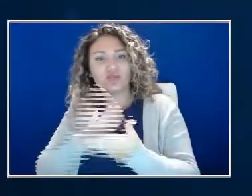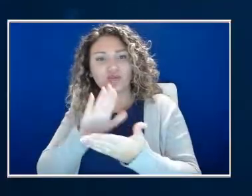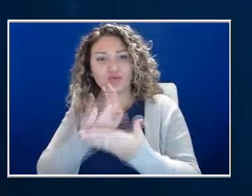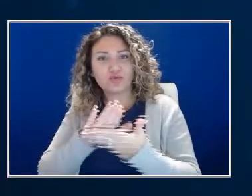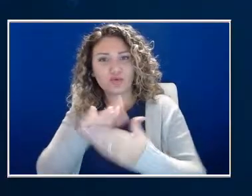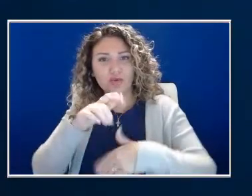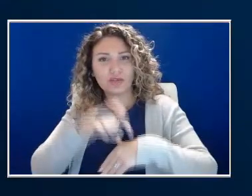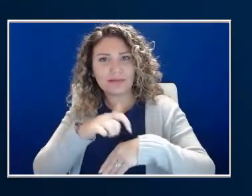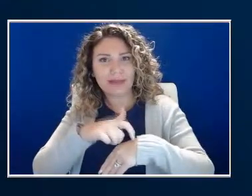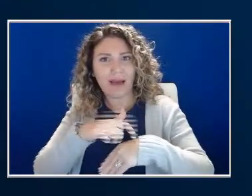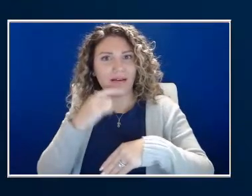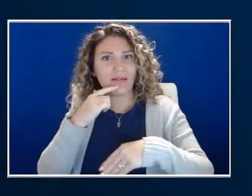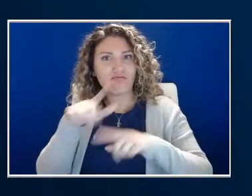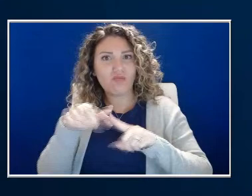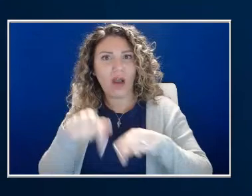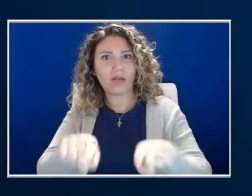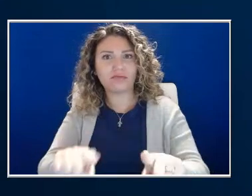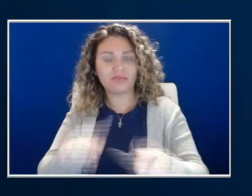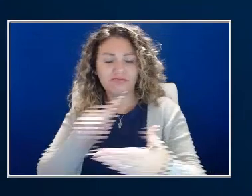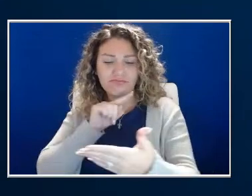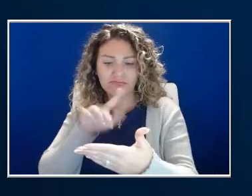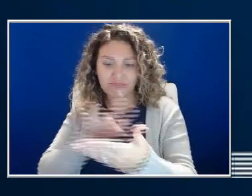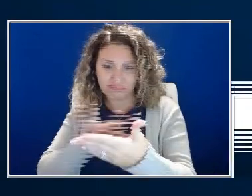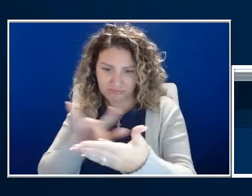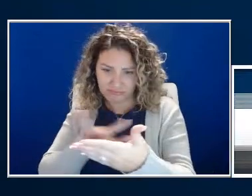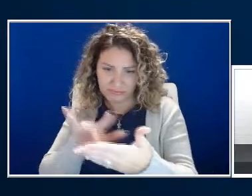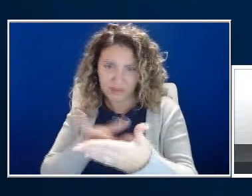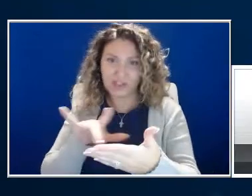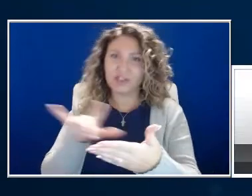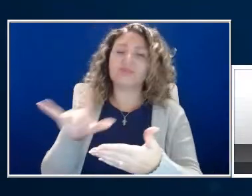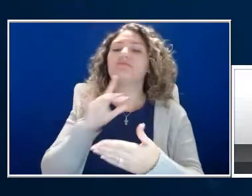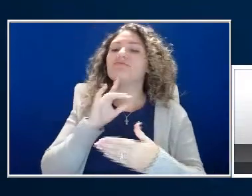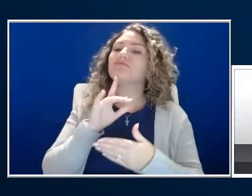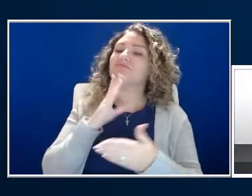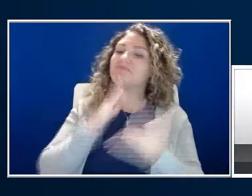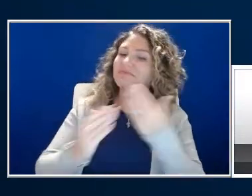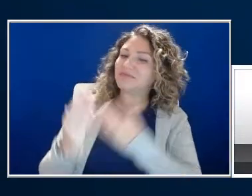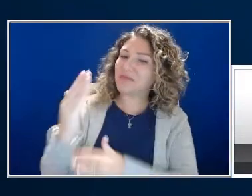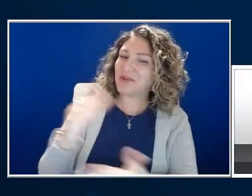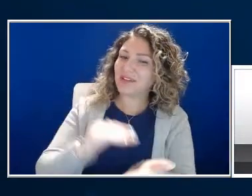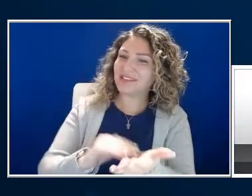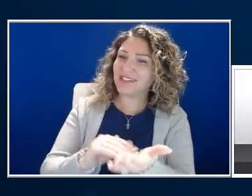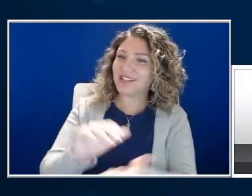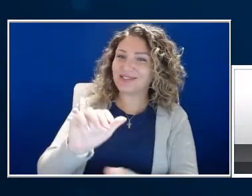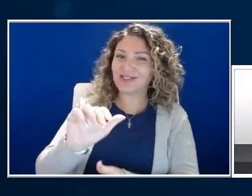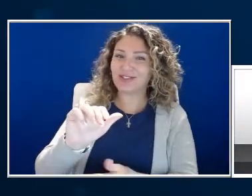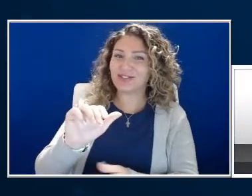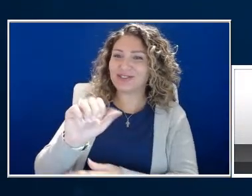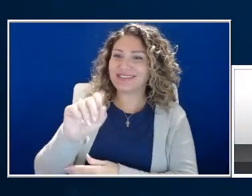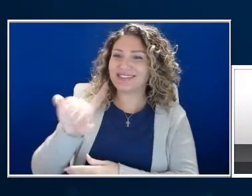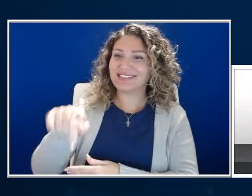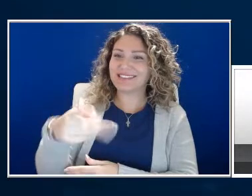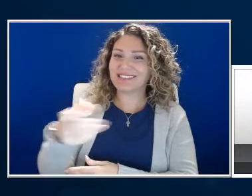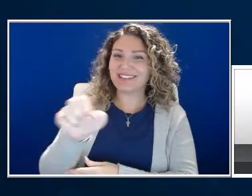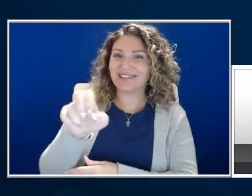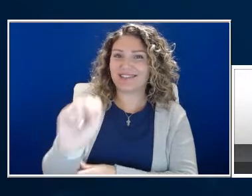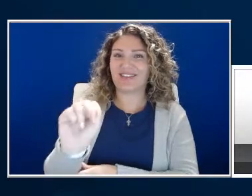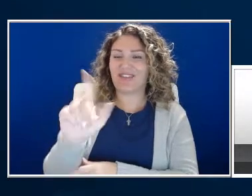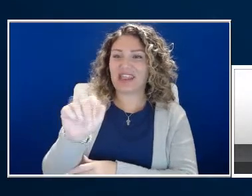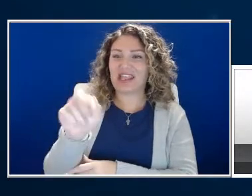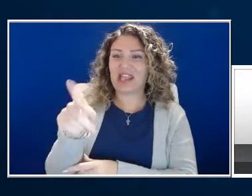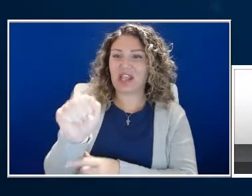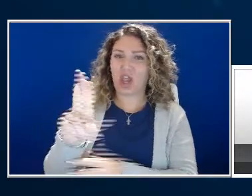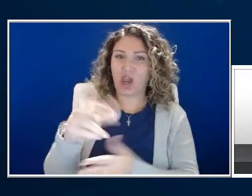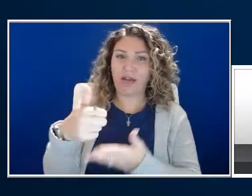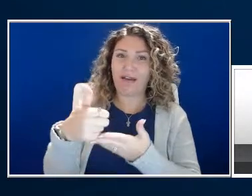more is health system pediatrician Dr. Stephen Lauer. Good morning to you. Good morning. All right, you're going to help us out today. Parents concerned with something